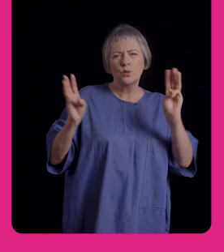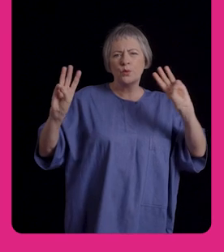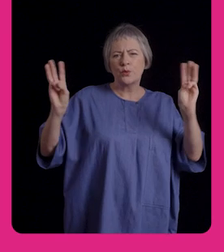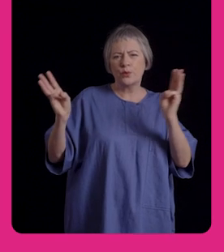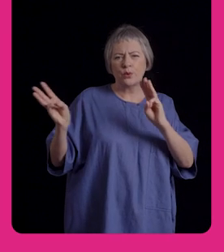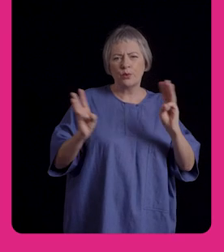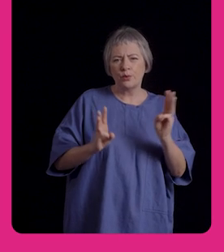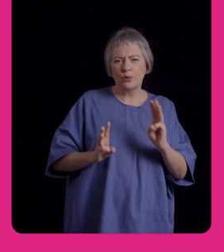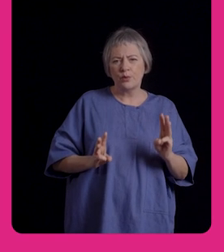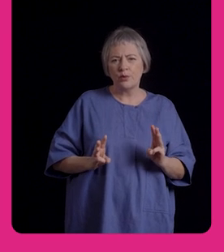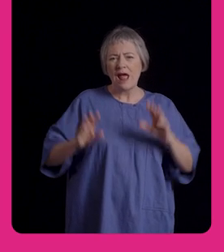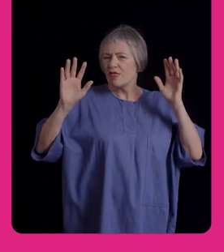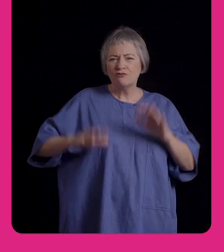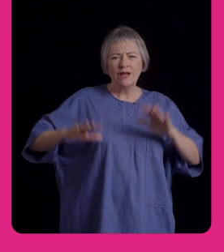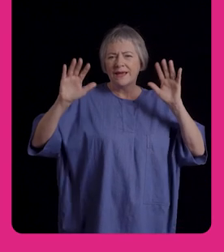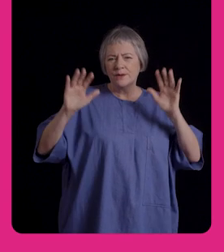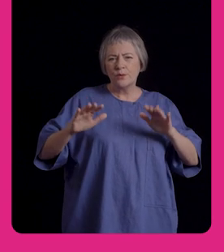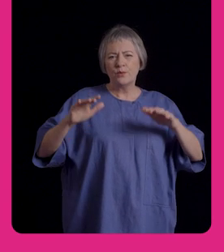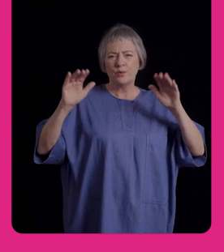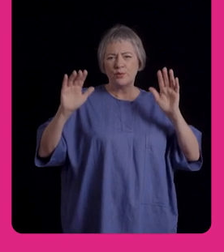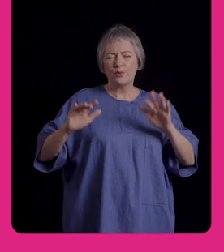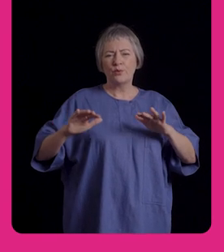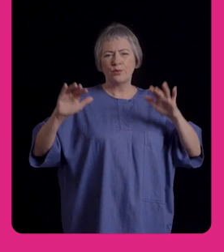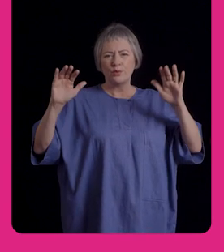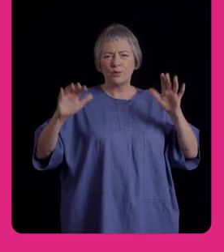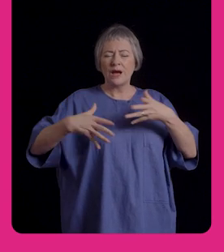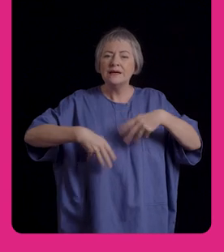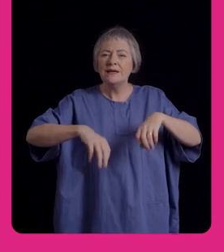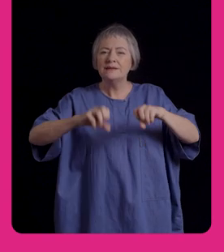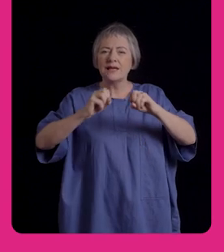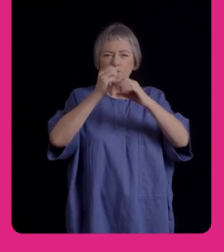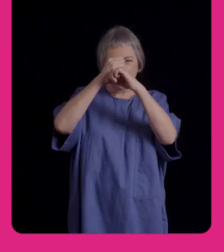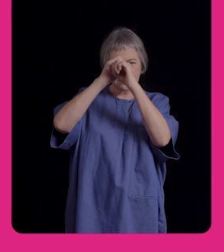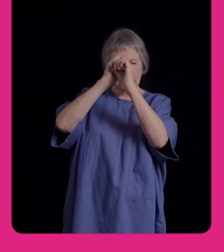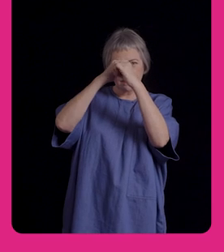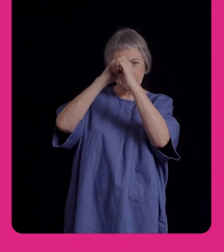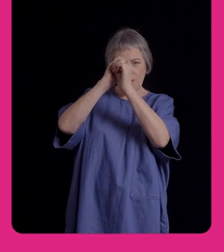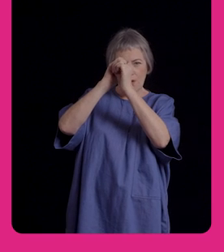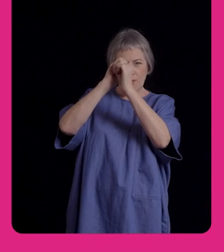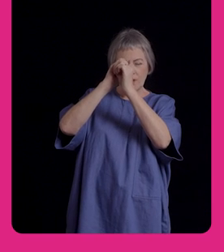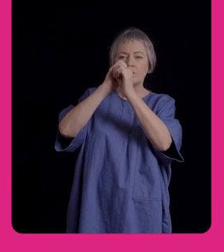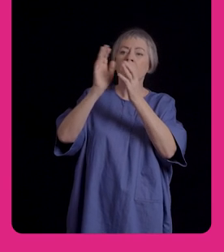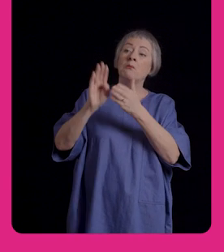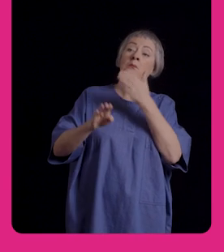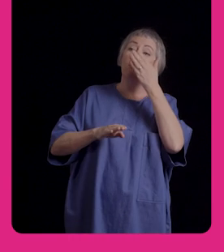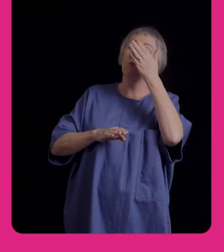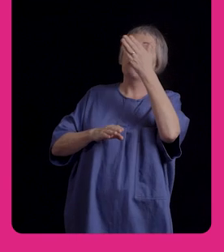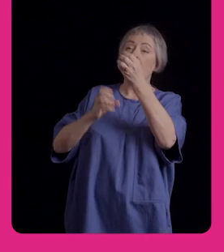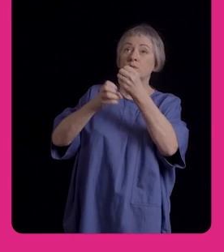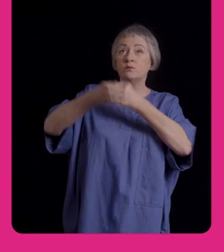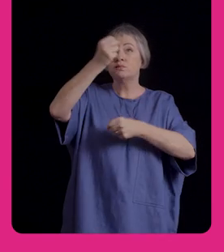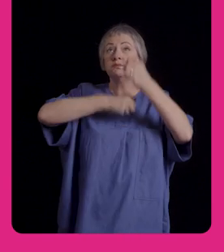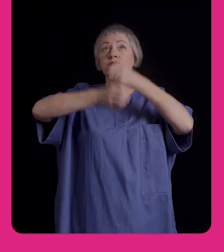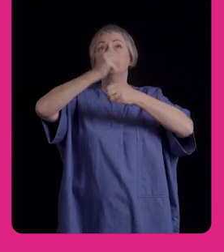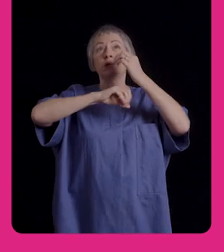not so heavy. And really, they should be able to start to get the telescopes out and send someone up to the crow's nest